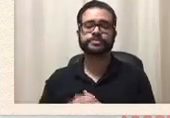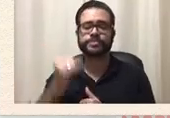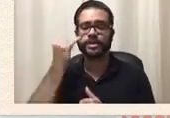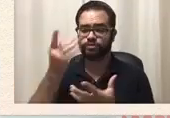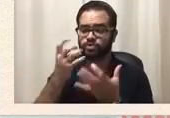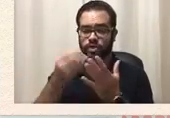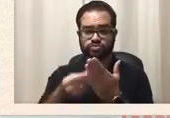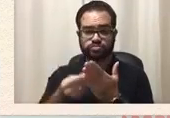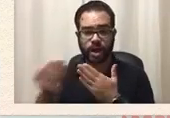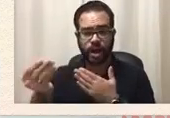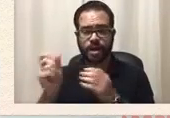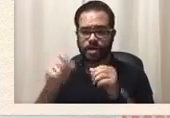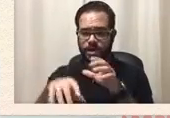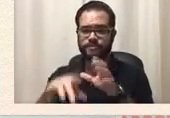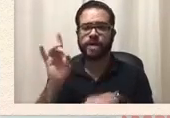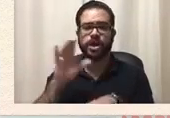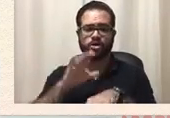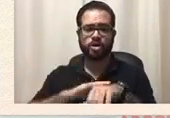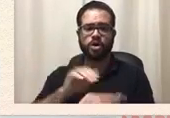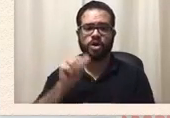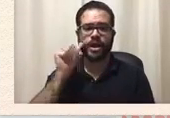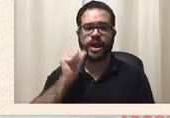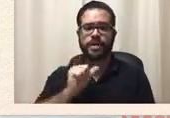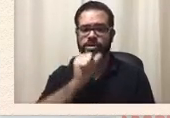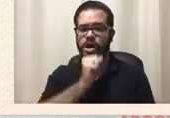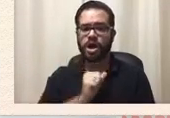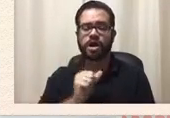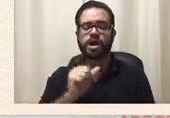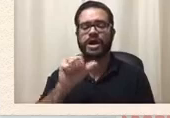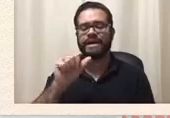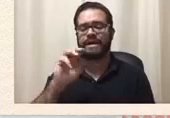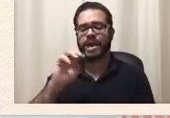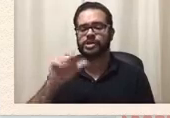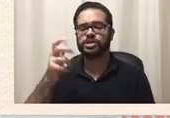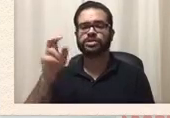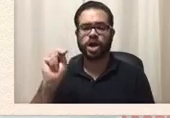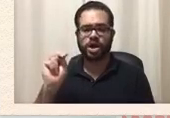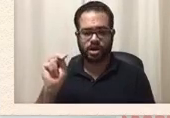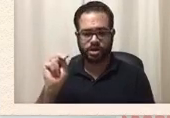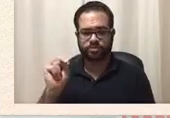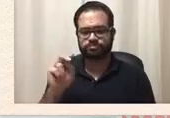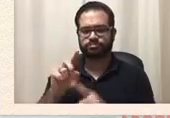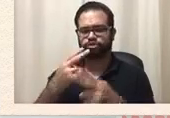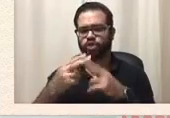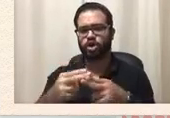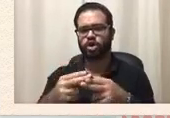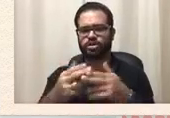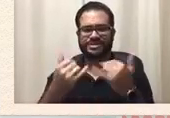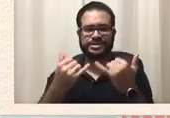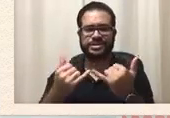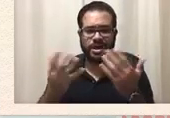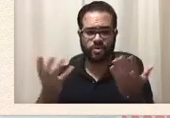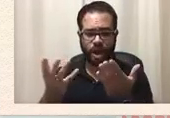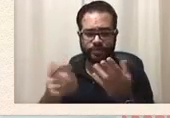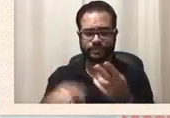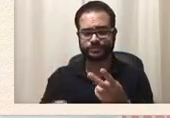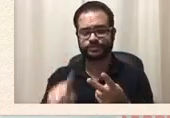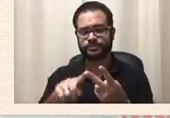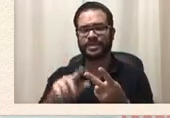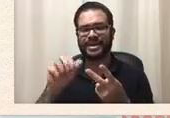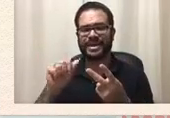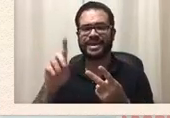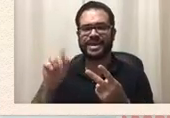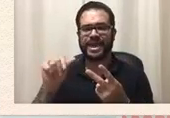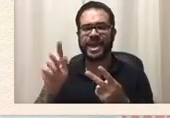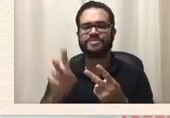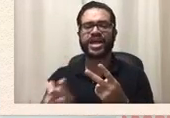on Amazon. They are Now What? And the 88 Venture. I can